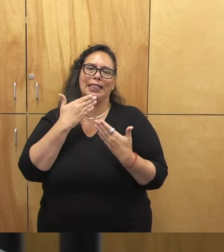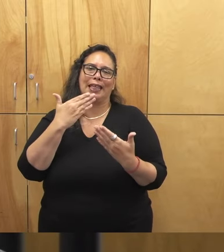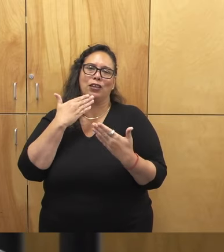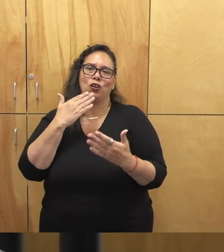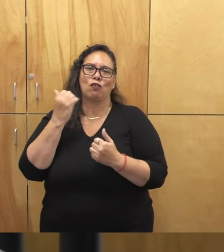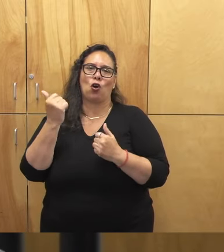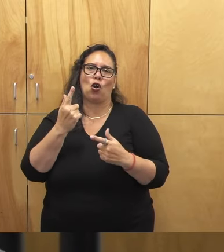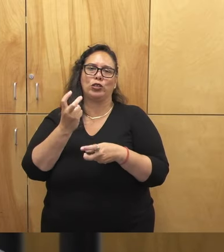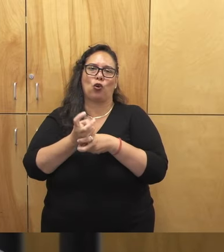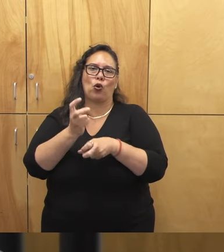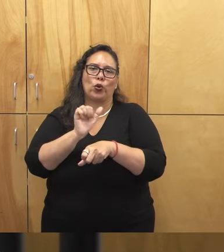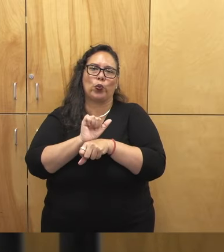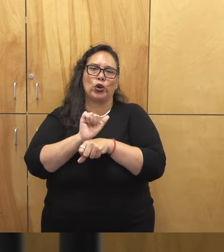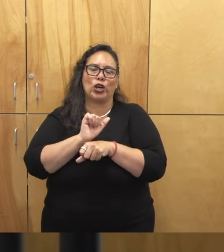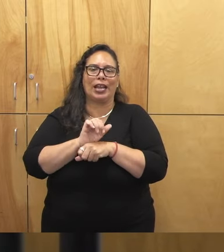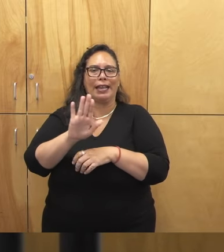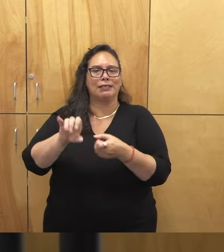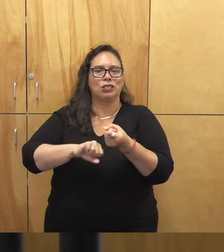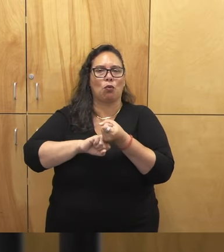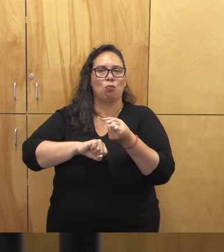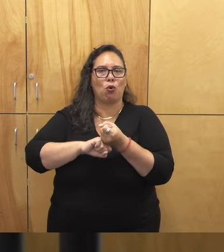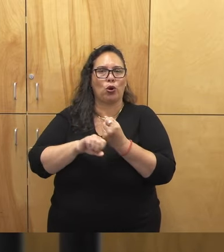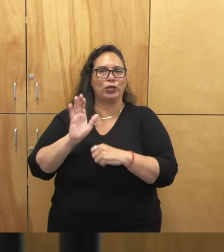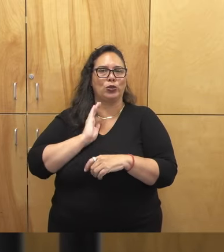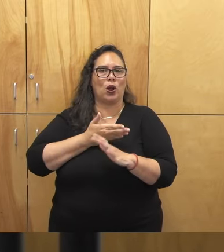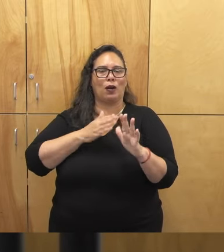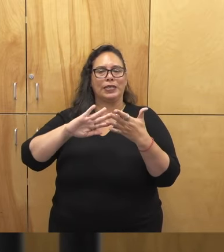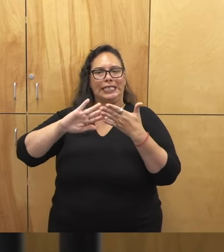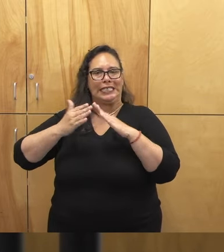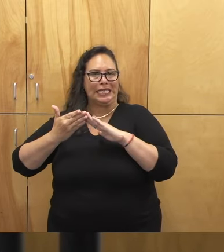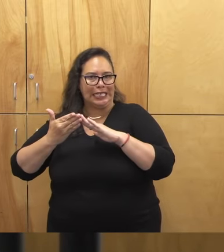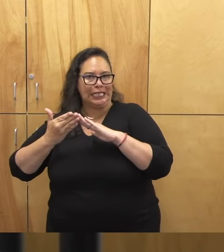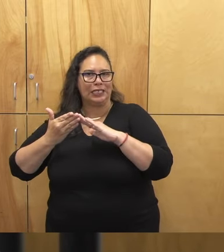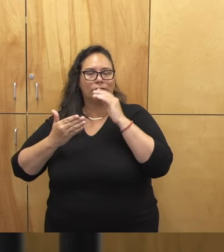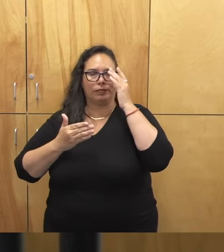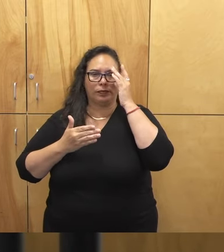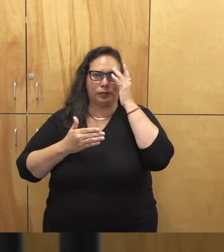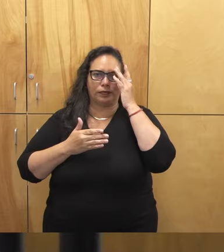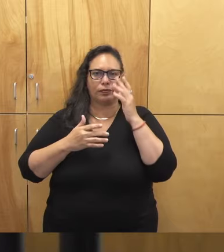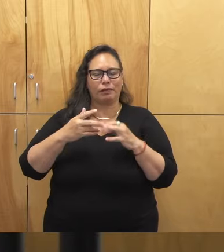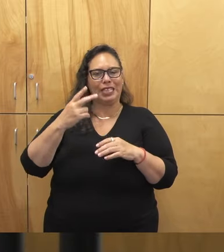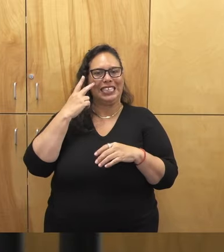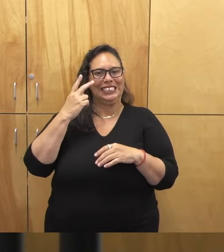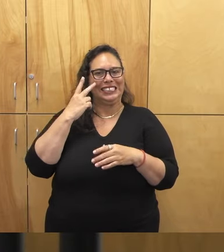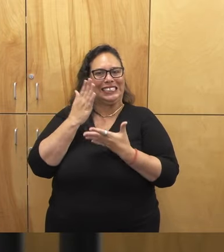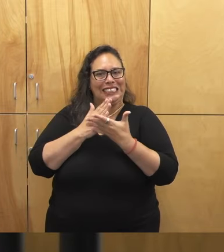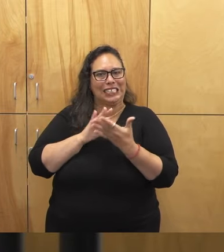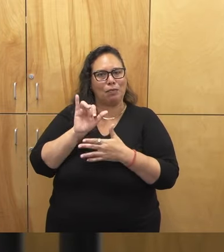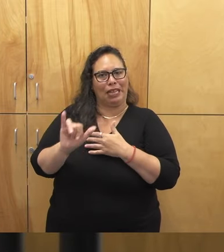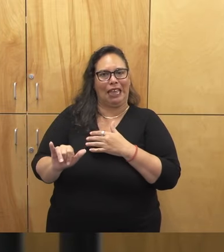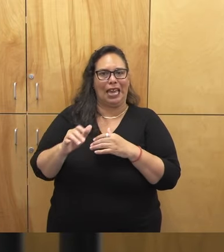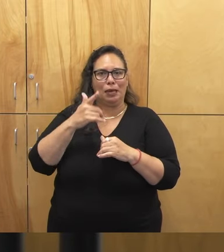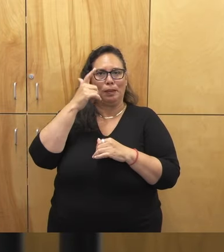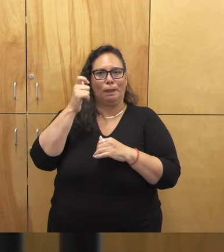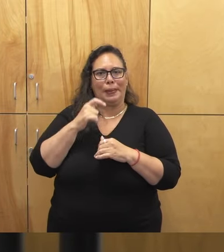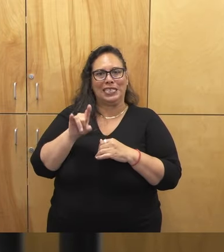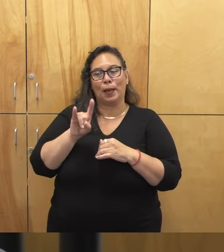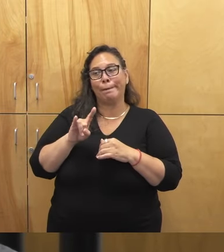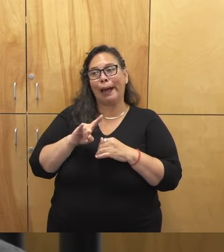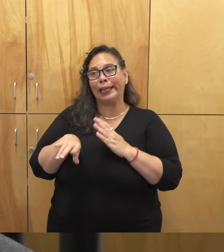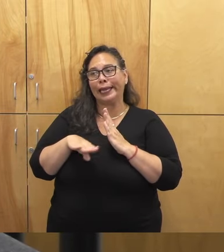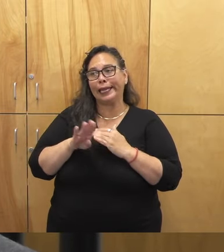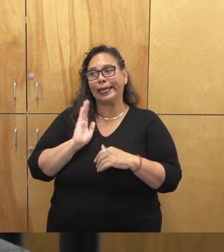his hard work and his support to our city, as I got to see some of that firsthand because Poly kicked our butt every